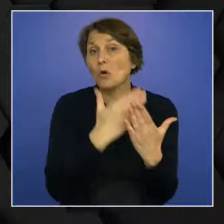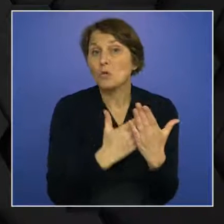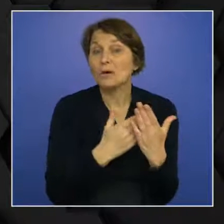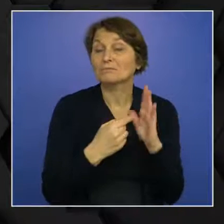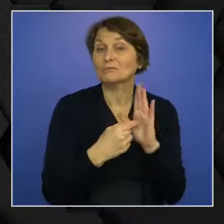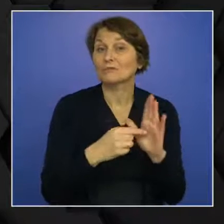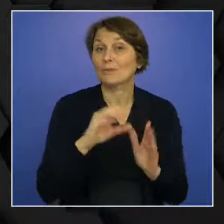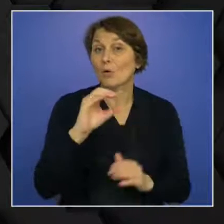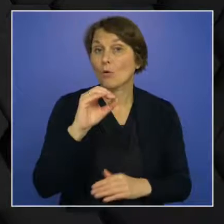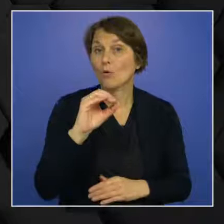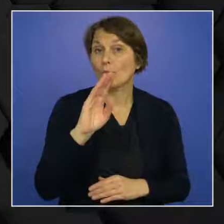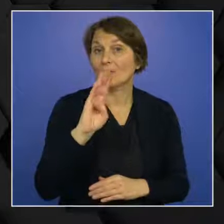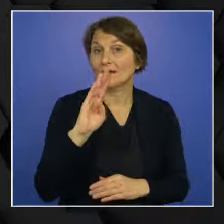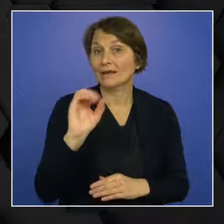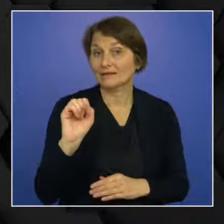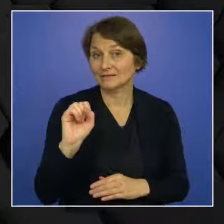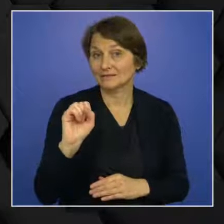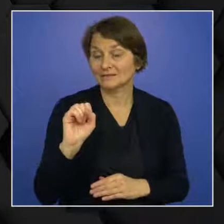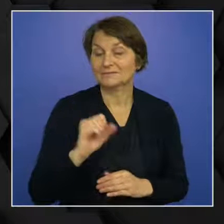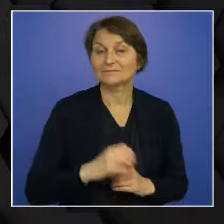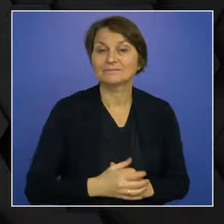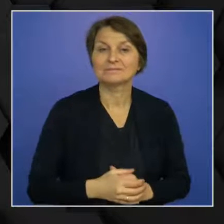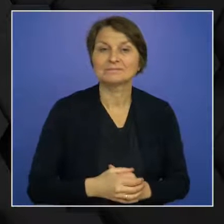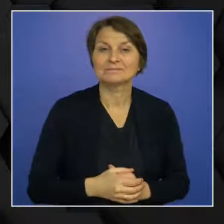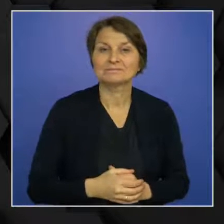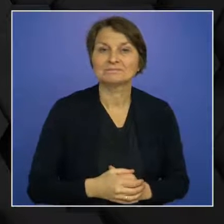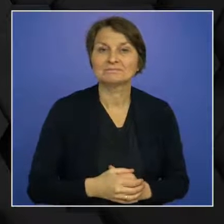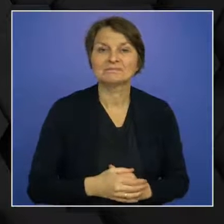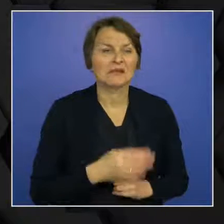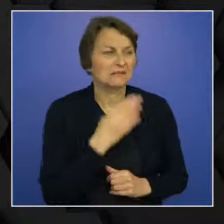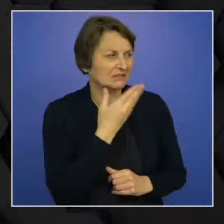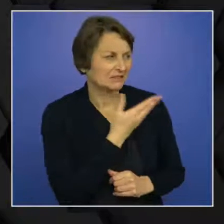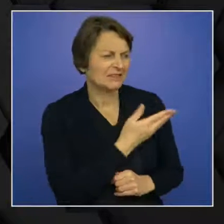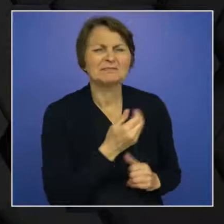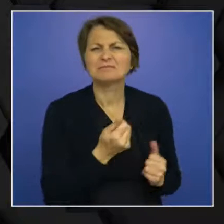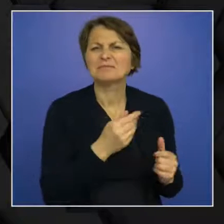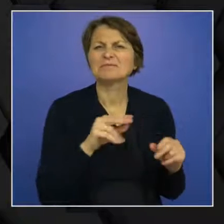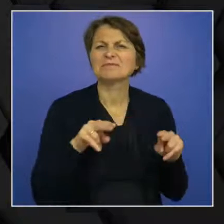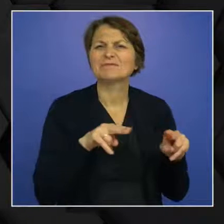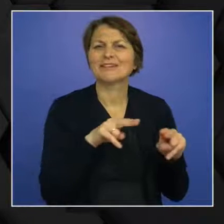here loaded with some videos.